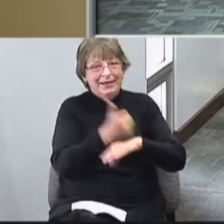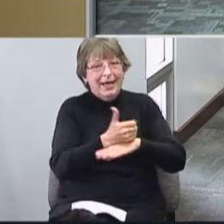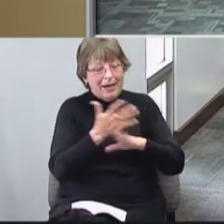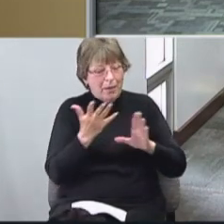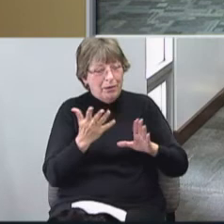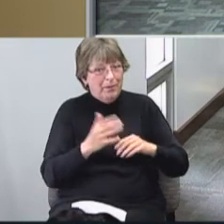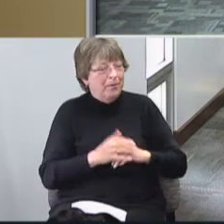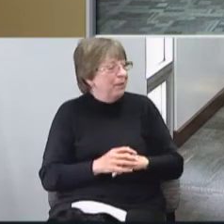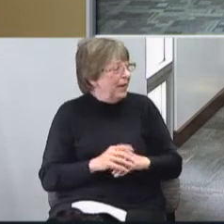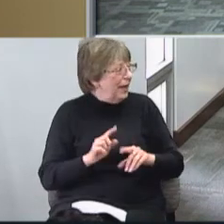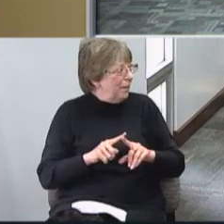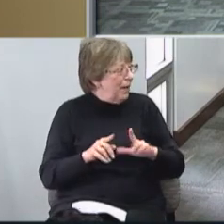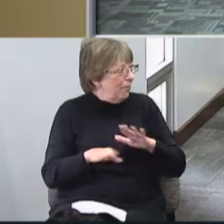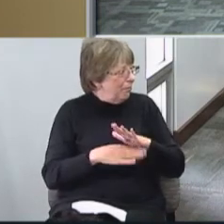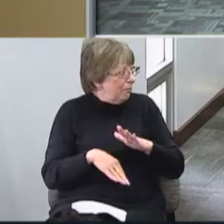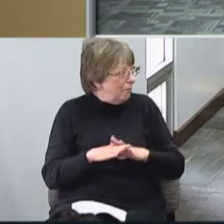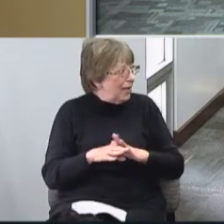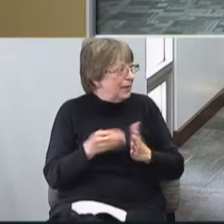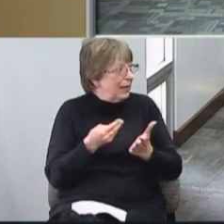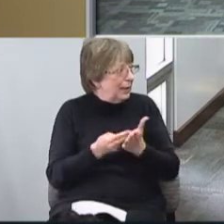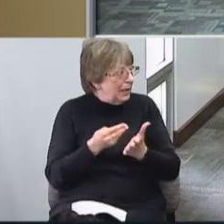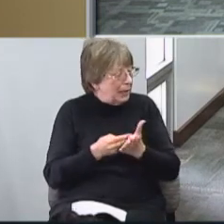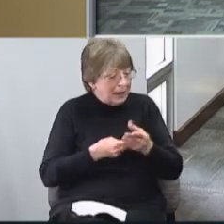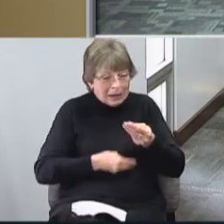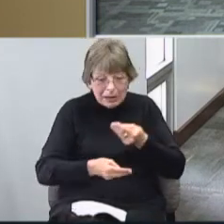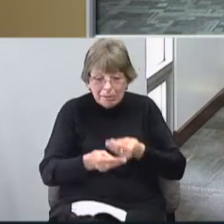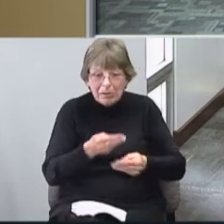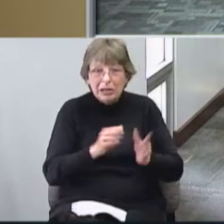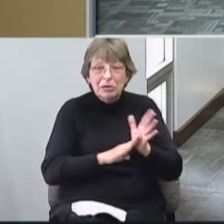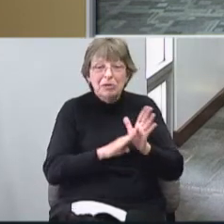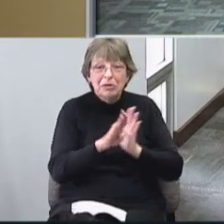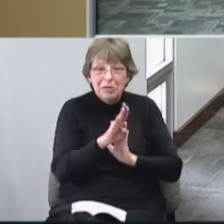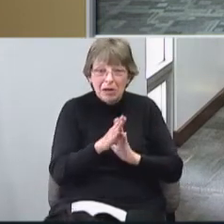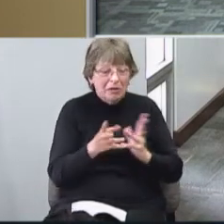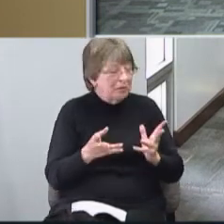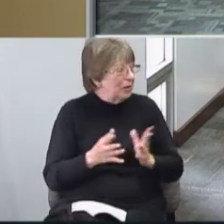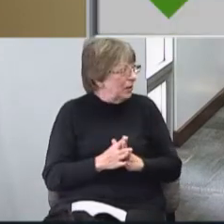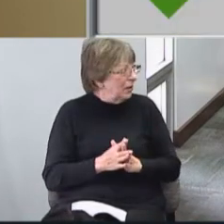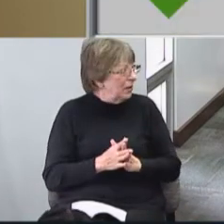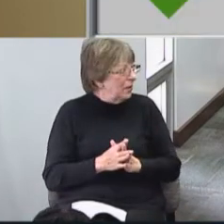but essentially the budgets are developed. We identify the public art